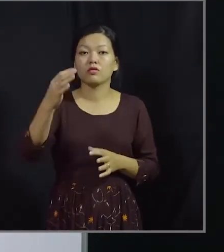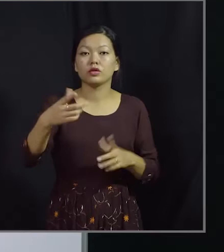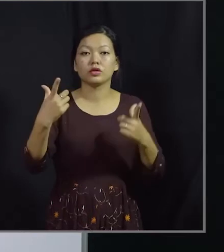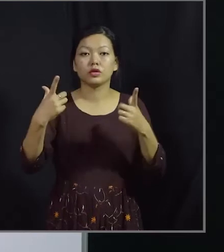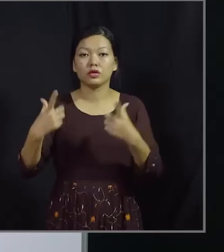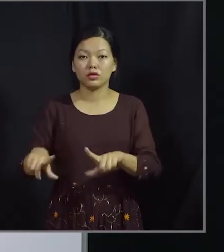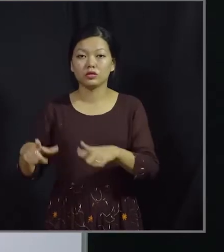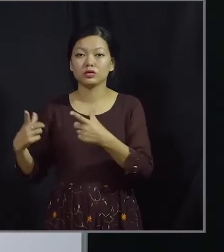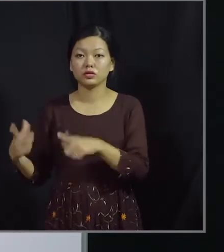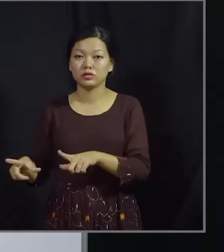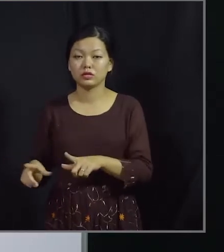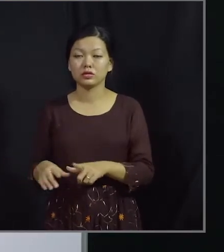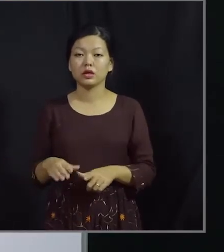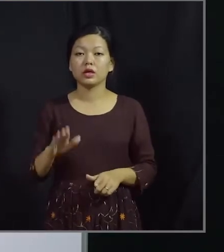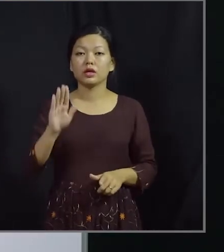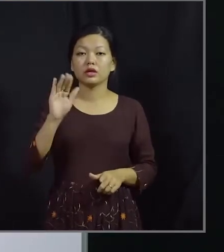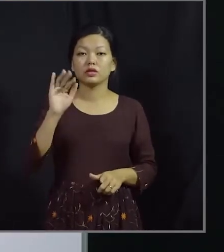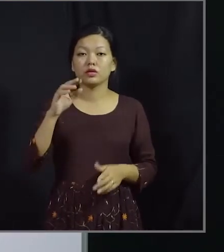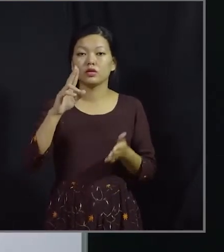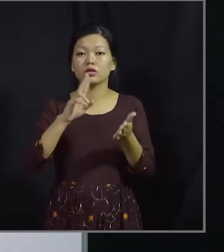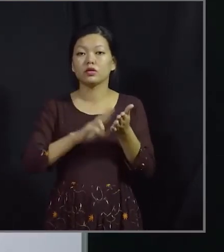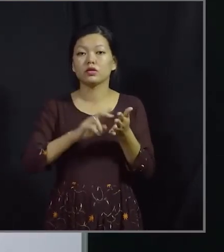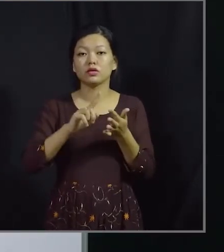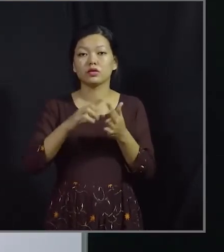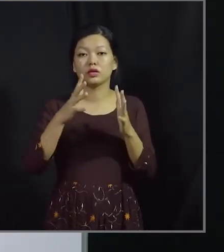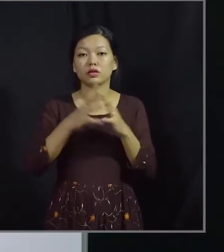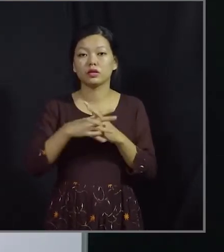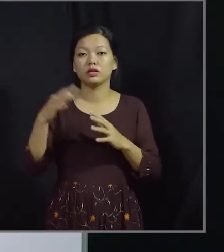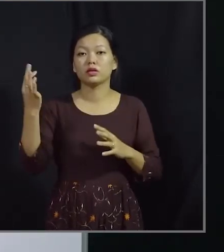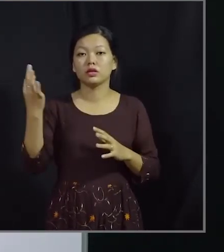sharing ratio. As I told you in the beginning, in